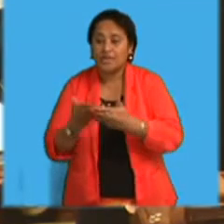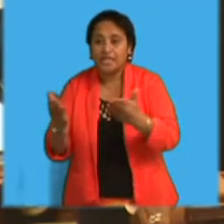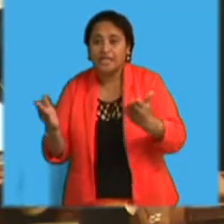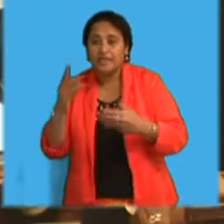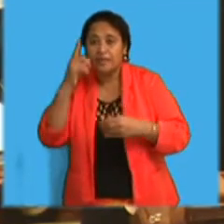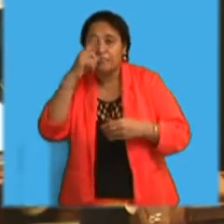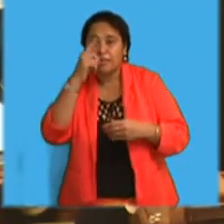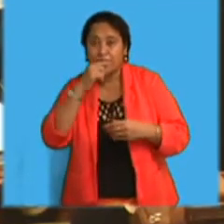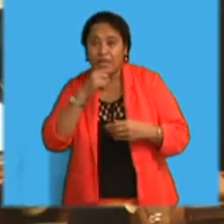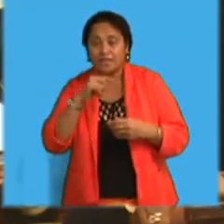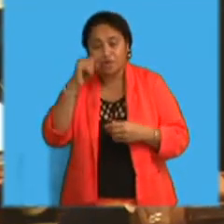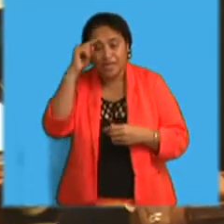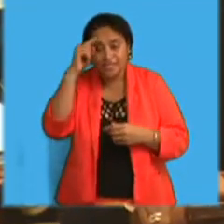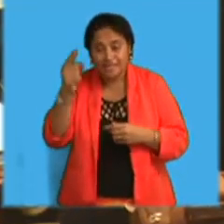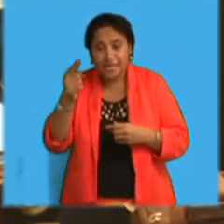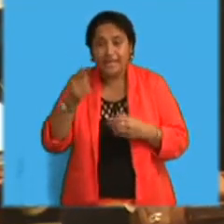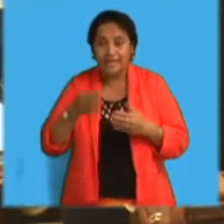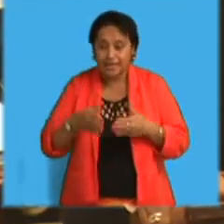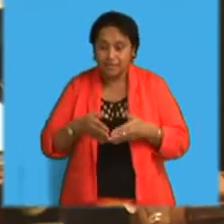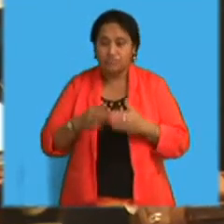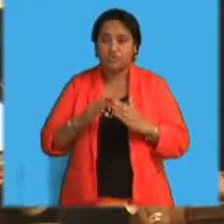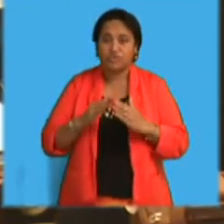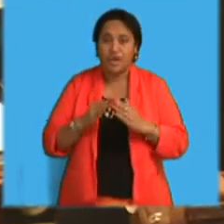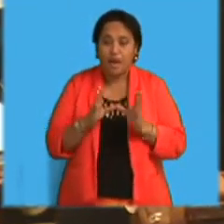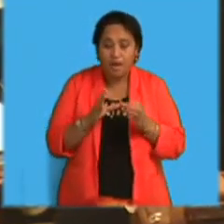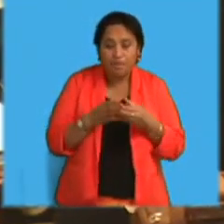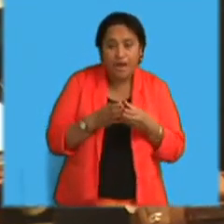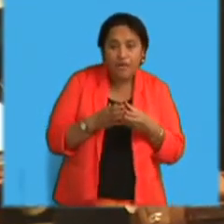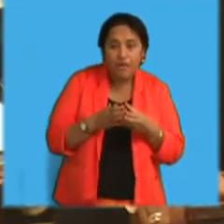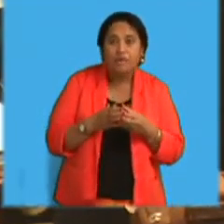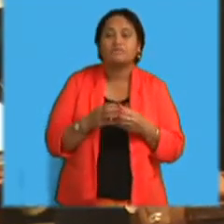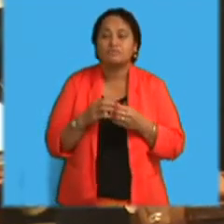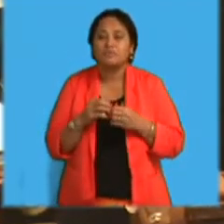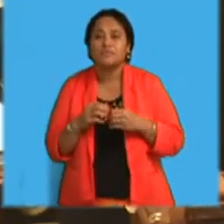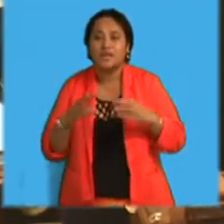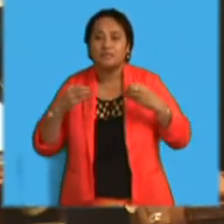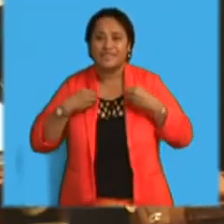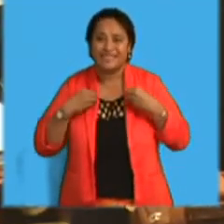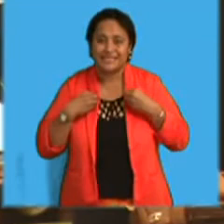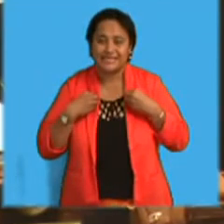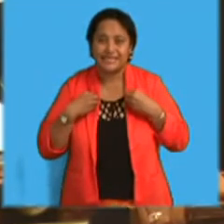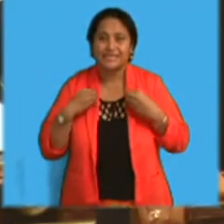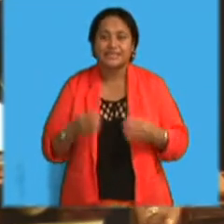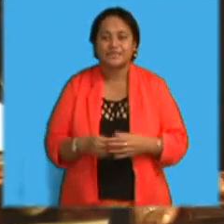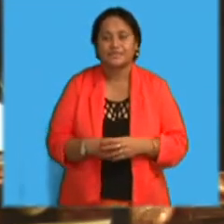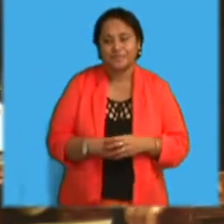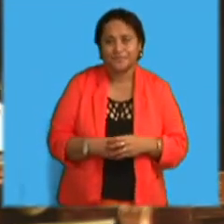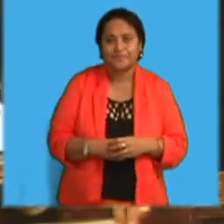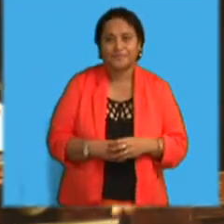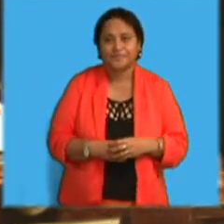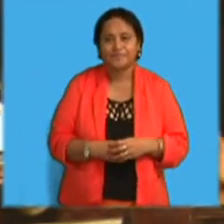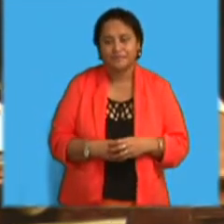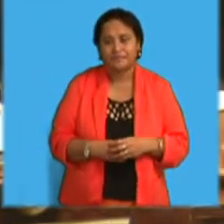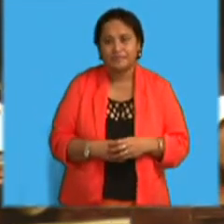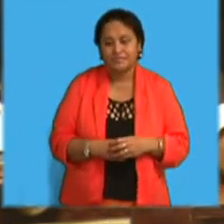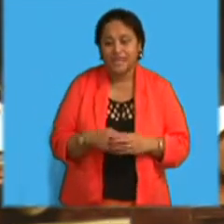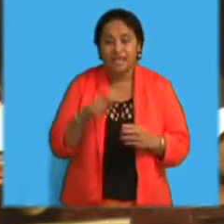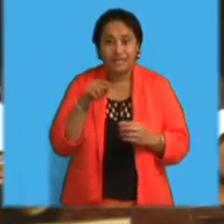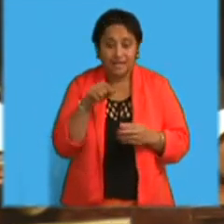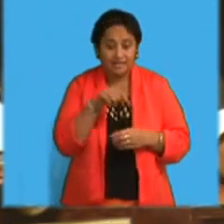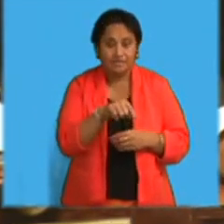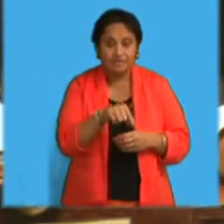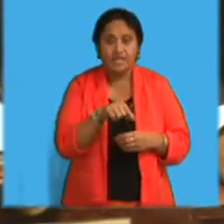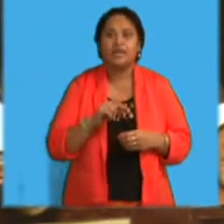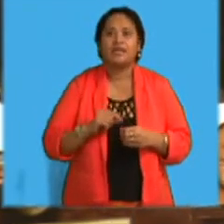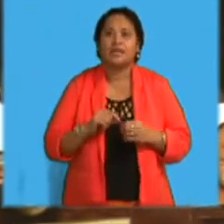includes micro and small businesses, a clear recourse in the event their rights are breached in a credit contract.